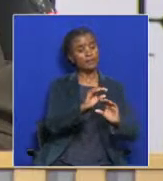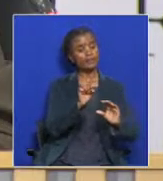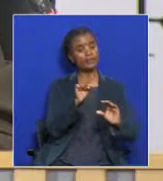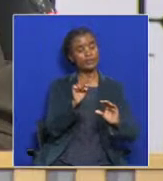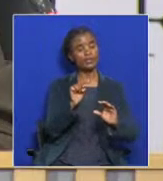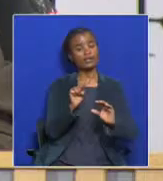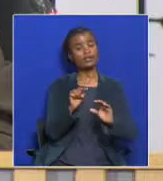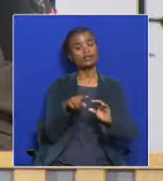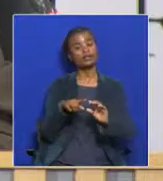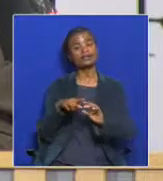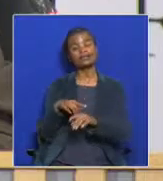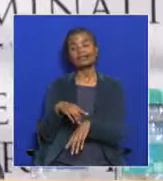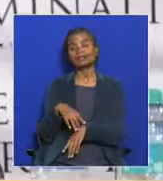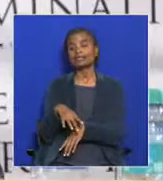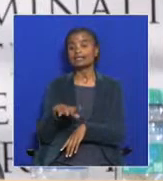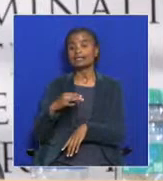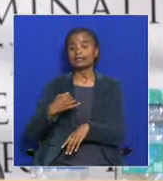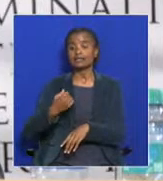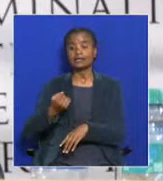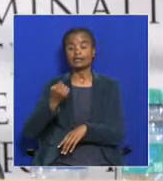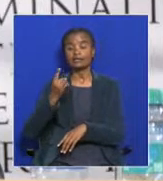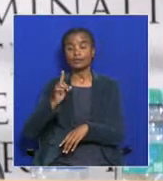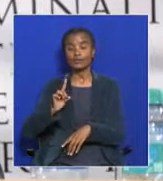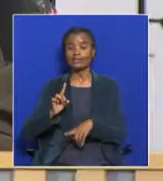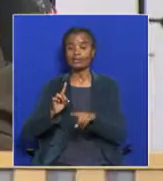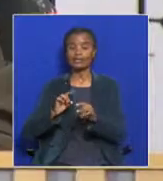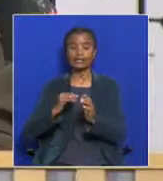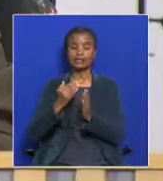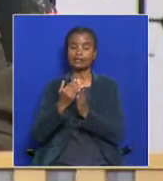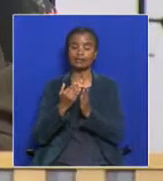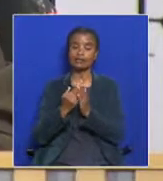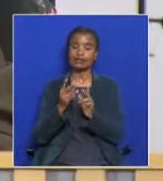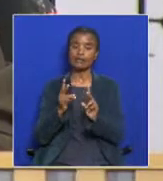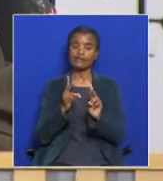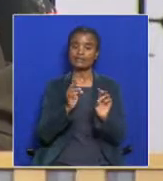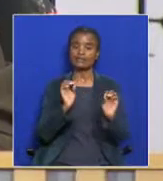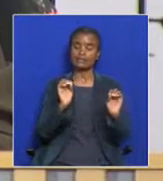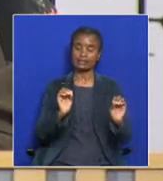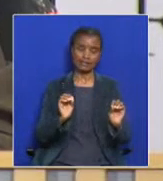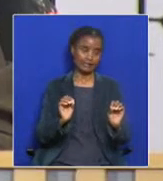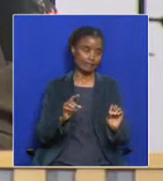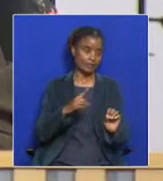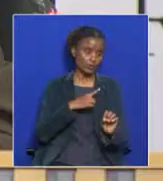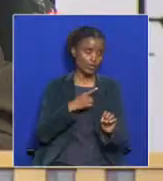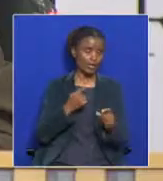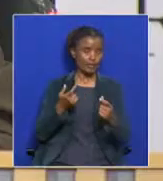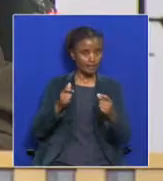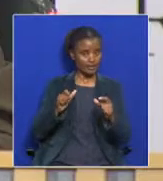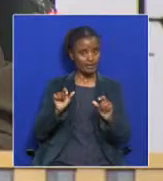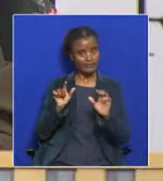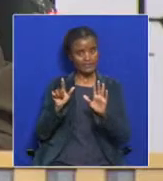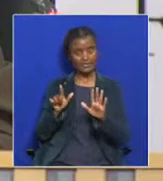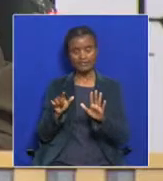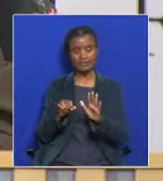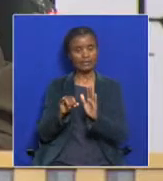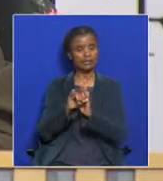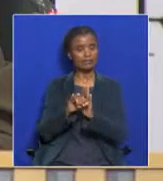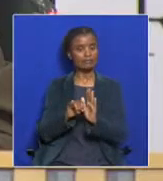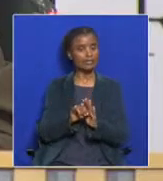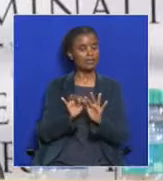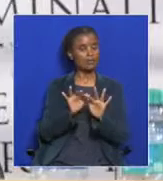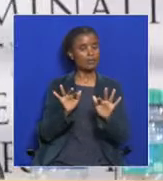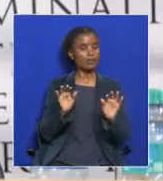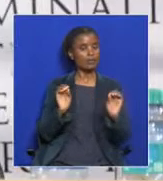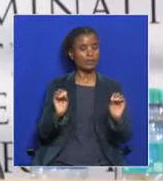she has got no record of that visit. Paragraph 7 does not identify those people. When she